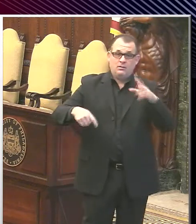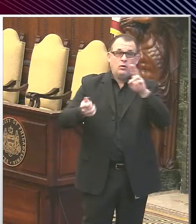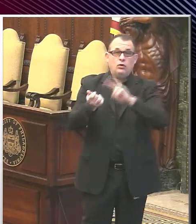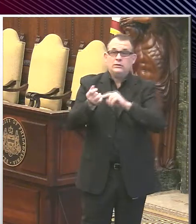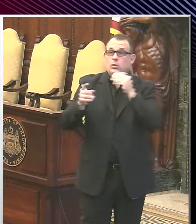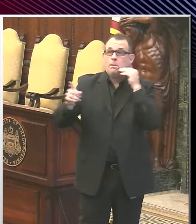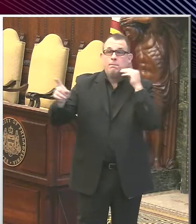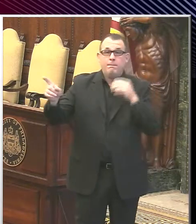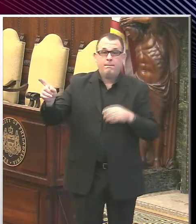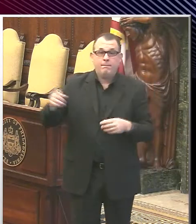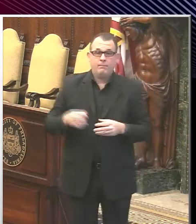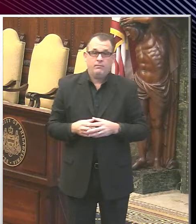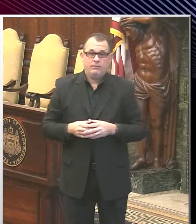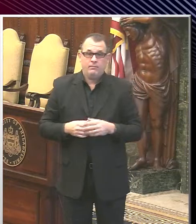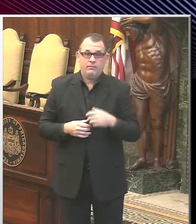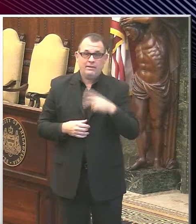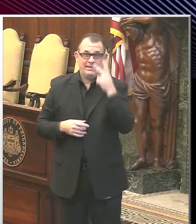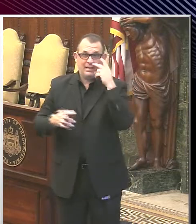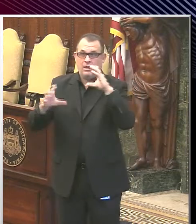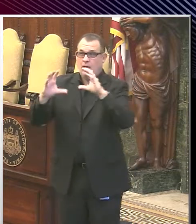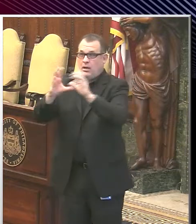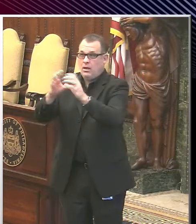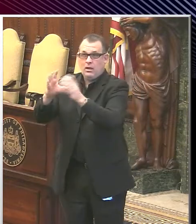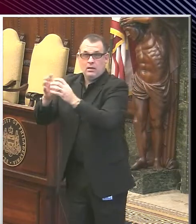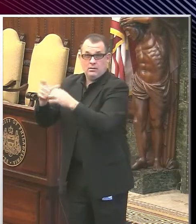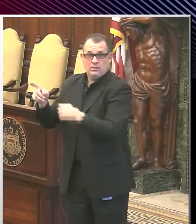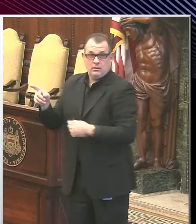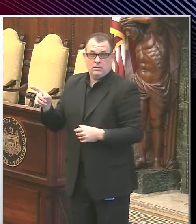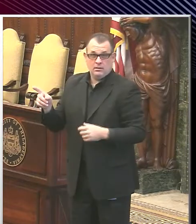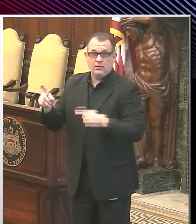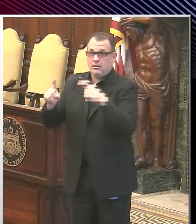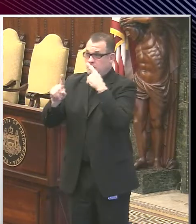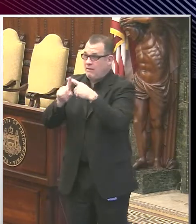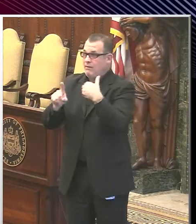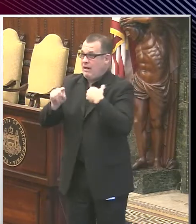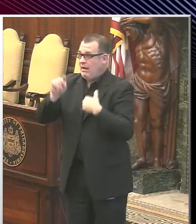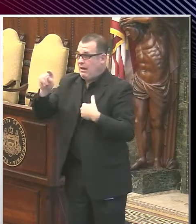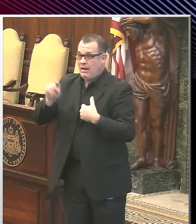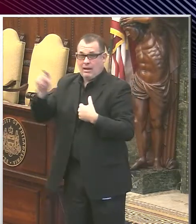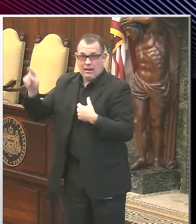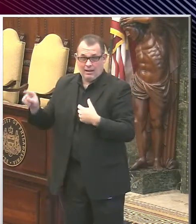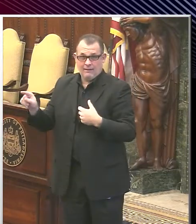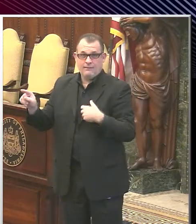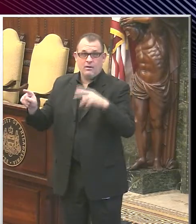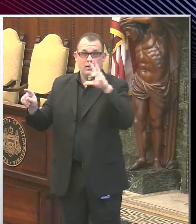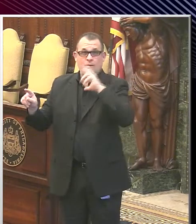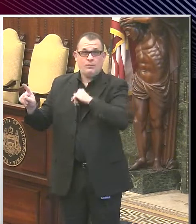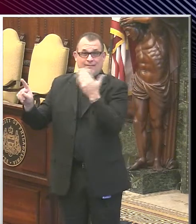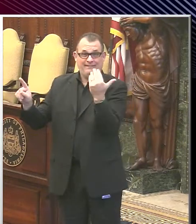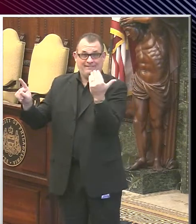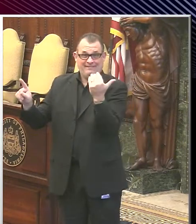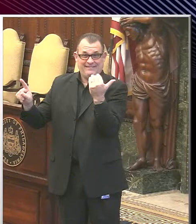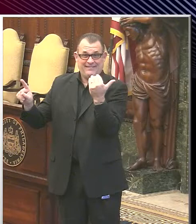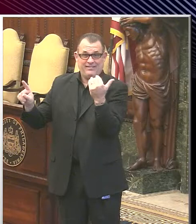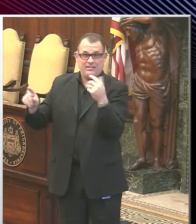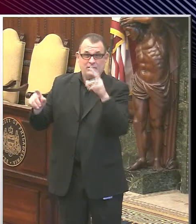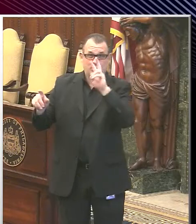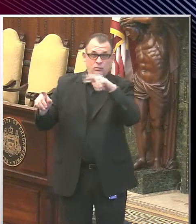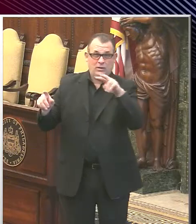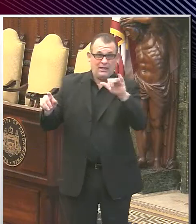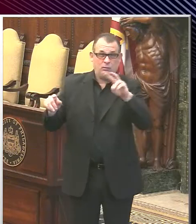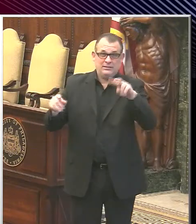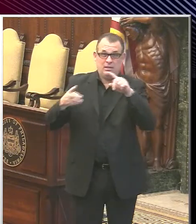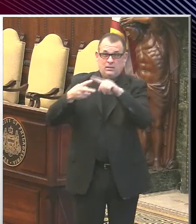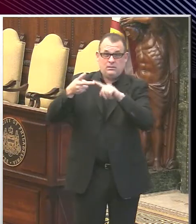to see clusters of cases in them. For the weeks of November 15th and November 22nd, we were at more than 160 cases